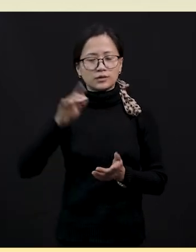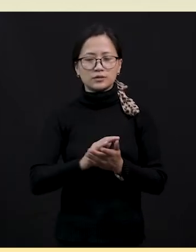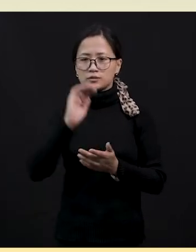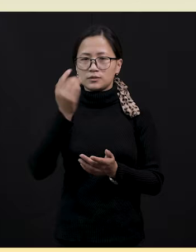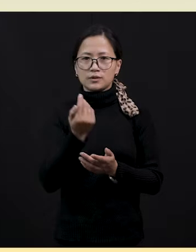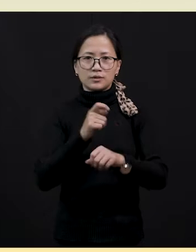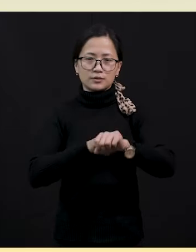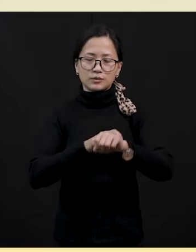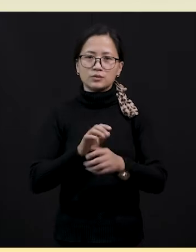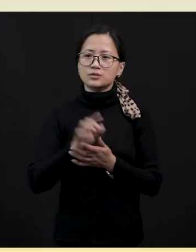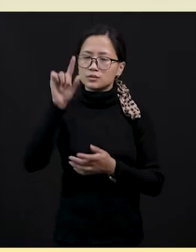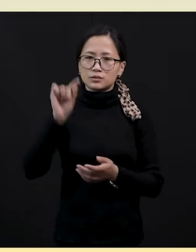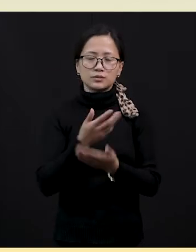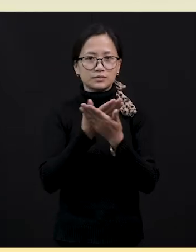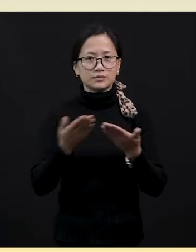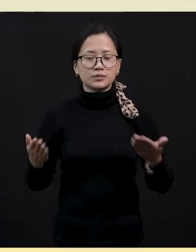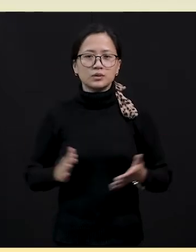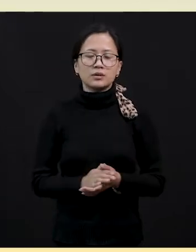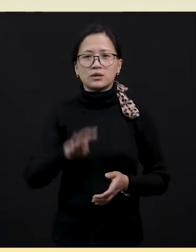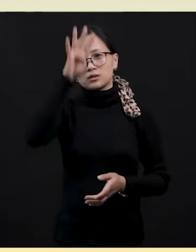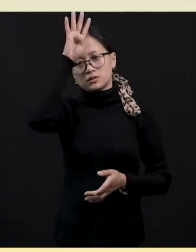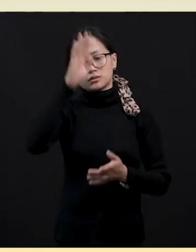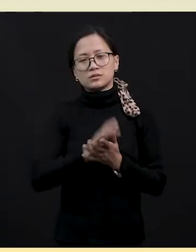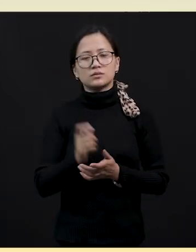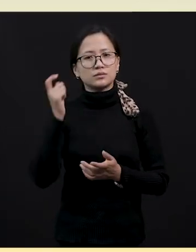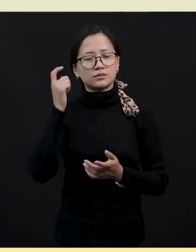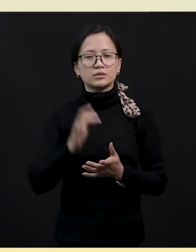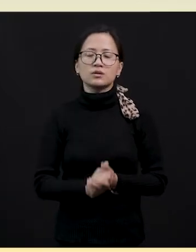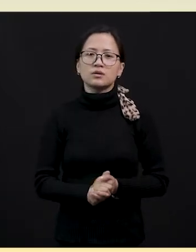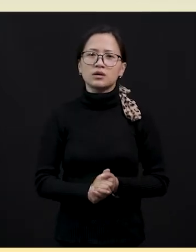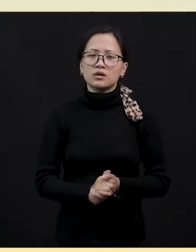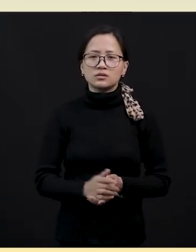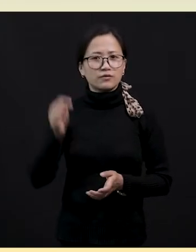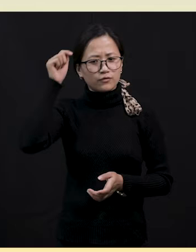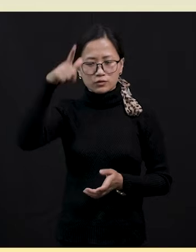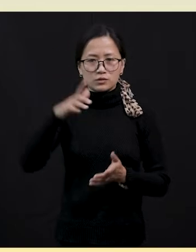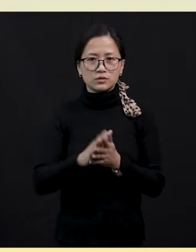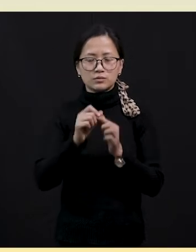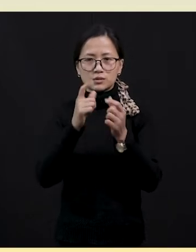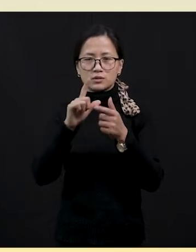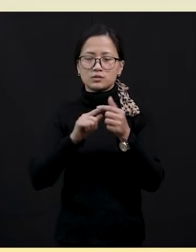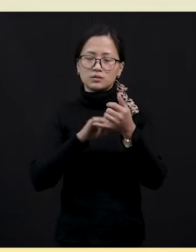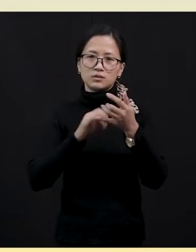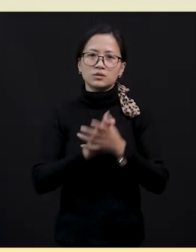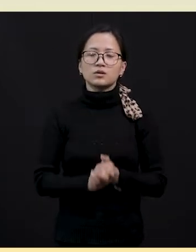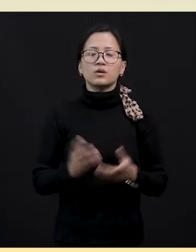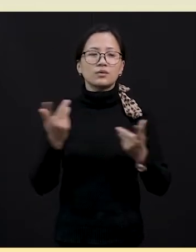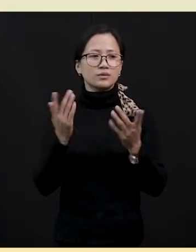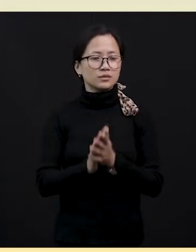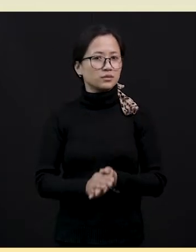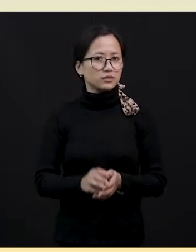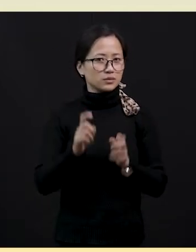something. The king should notice all that was going on, avoid foolish pleasures, and always do whatever